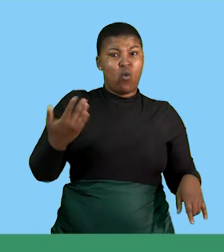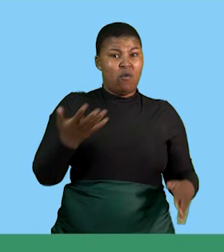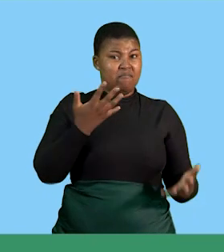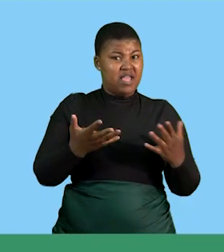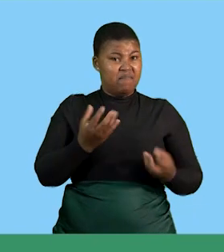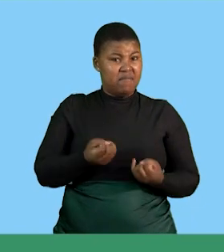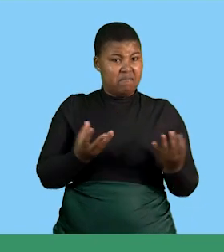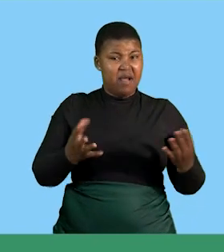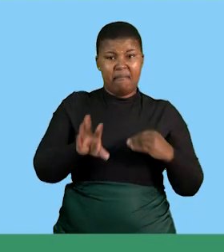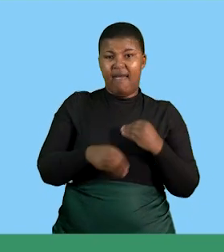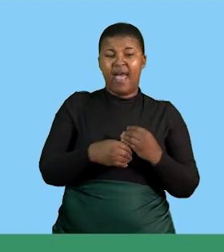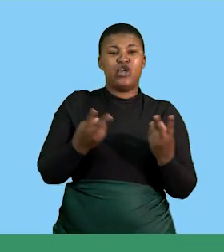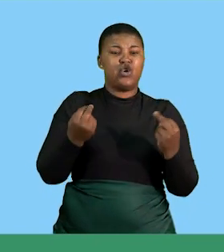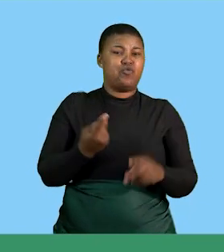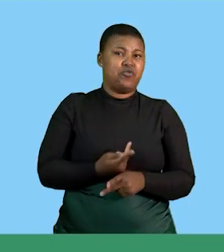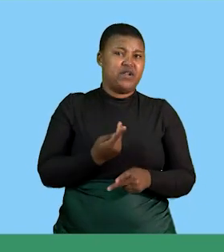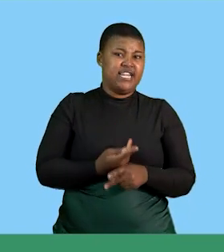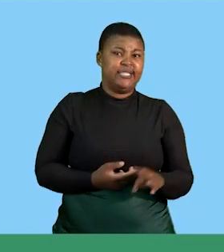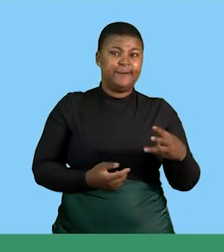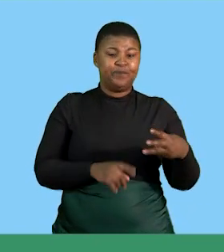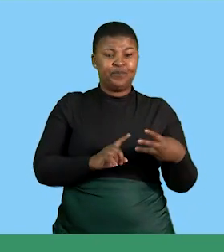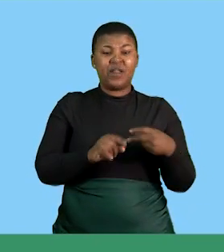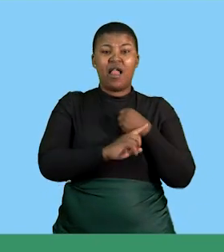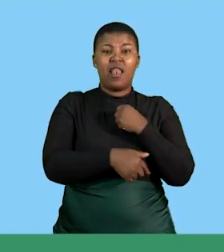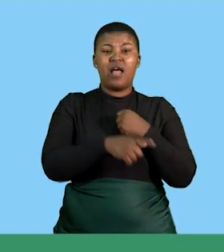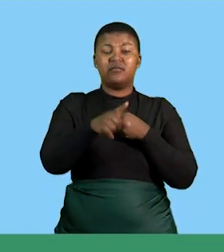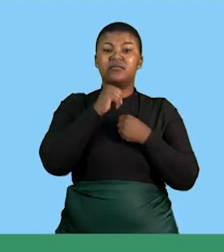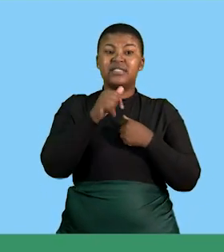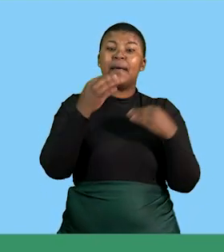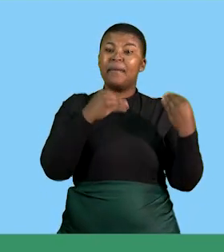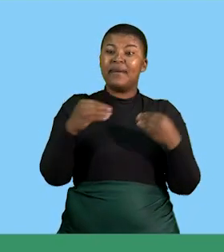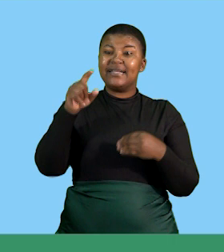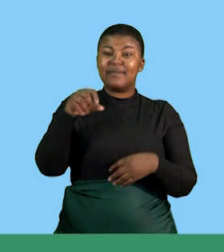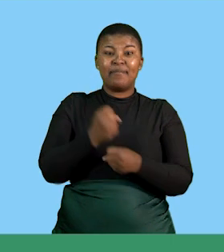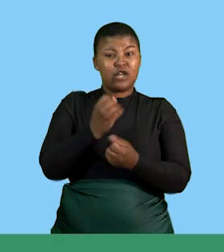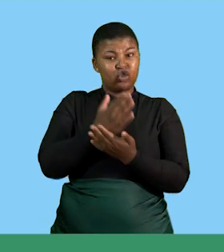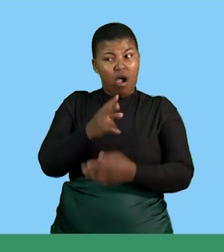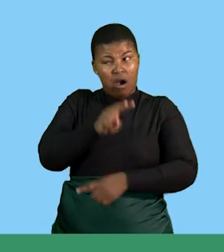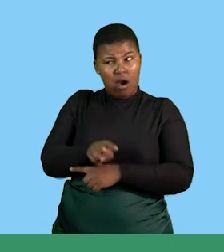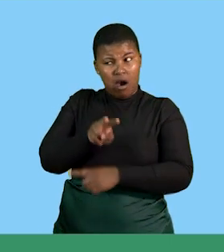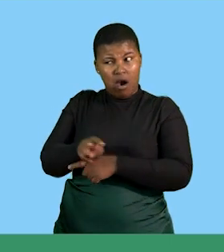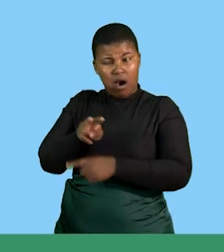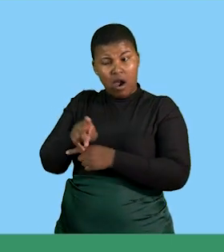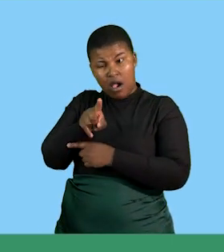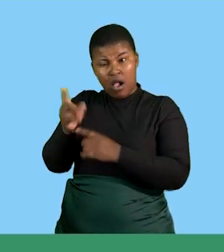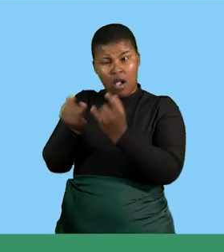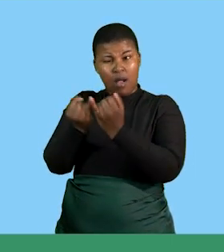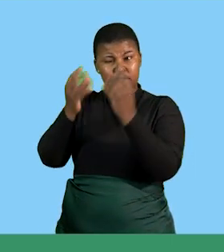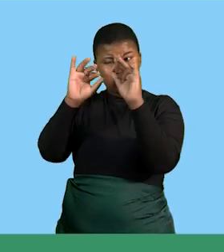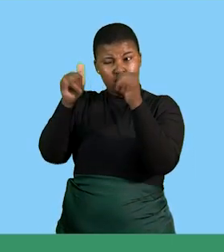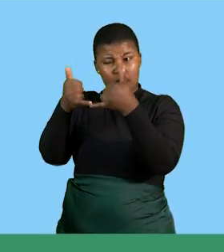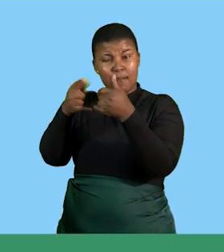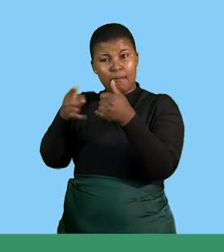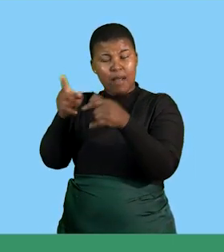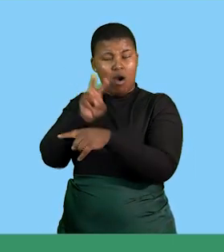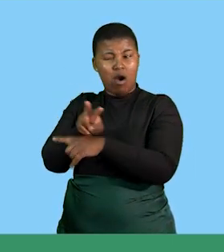last bullet explains that the business should always monitor the activities of their competitors so we can always react